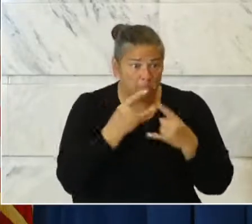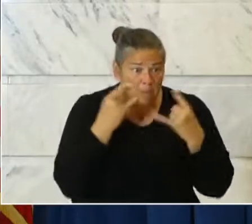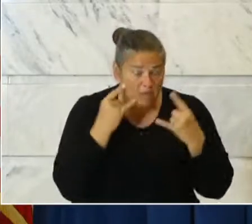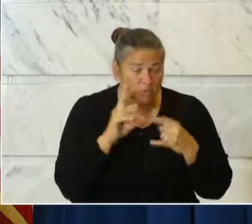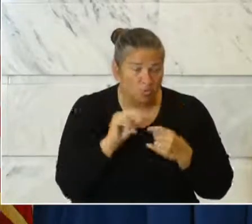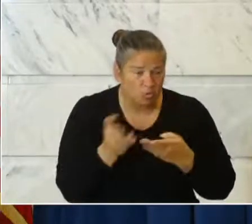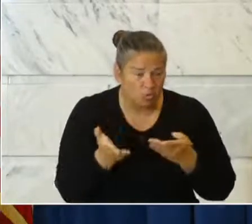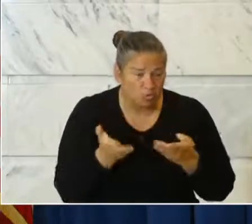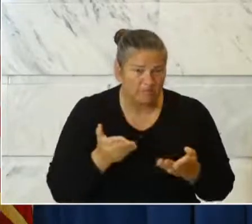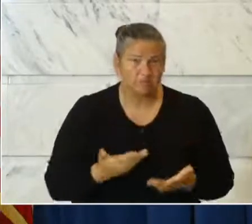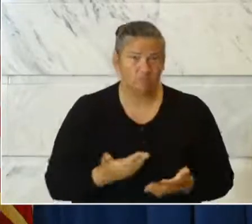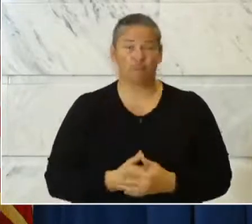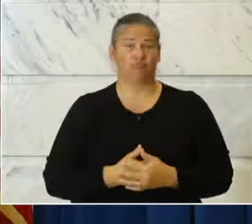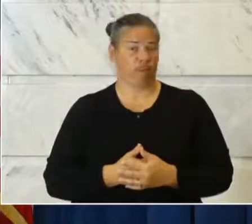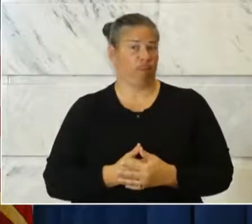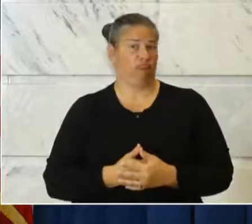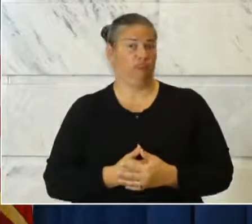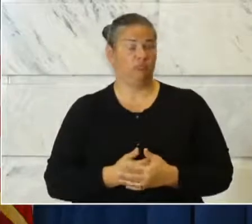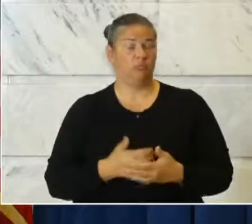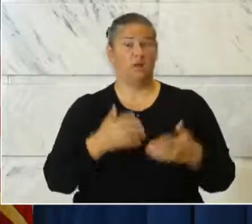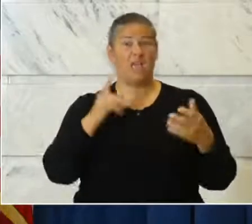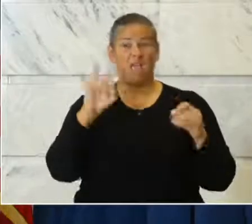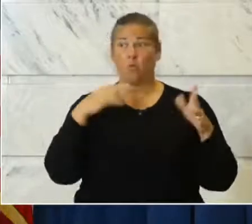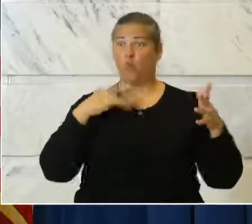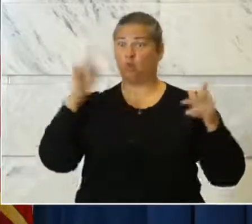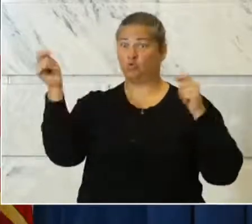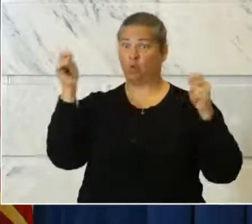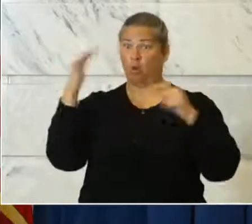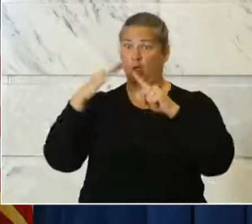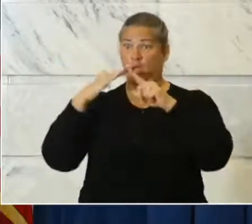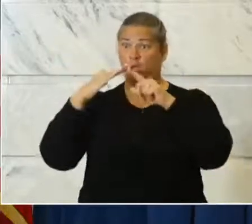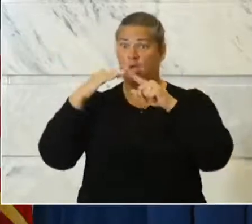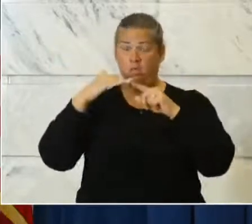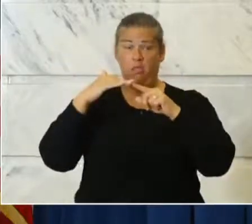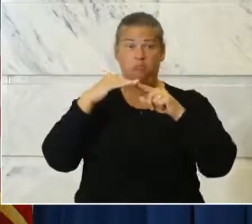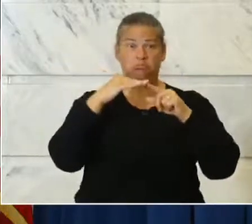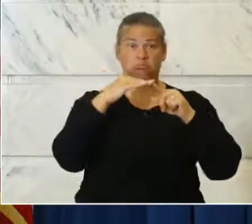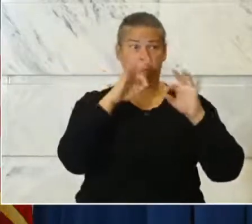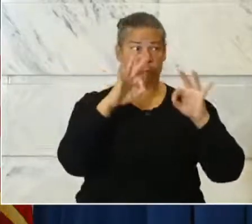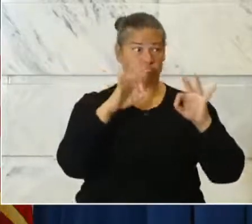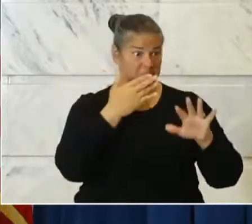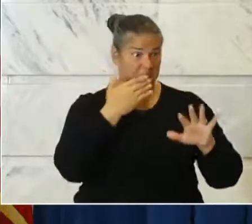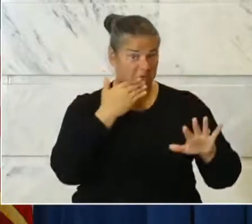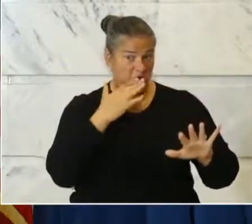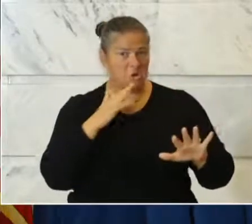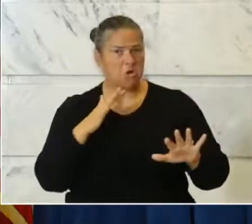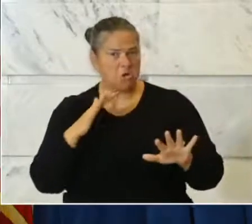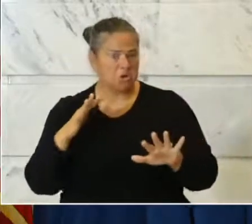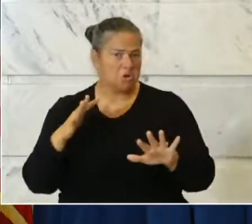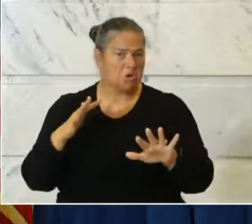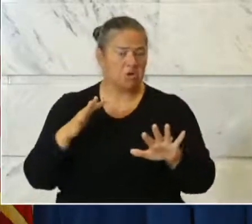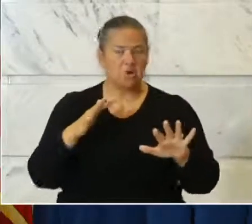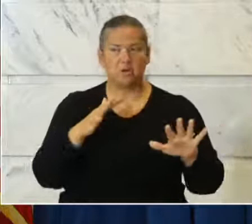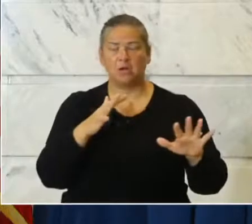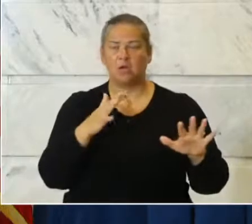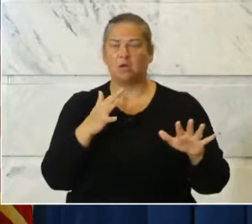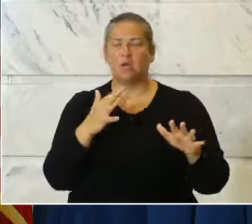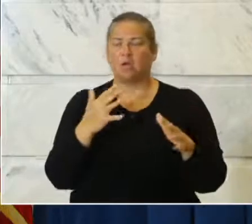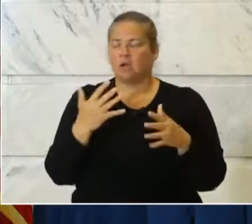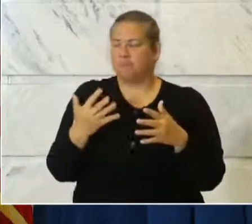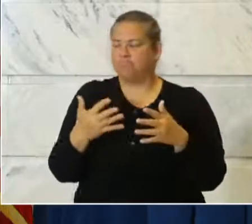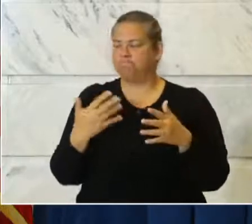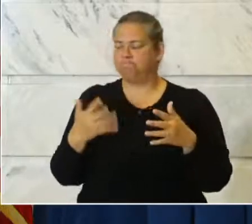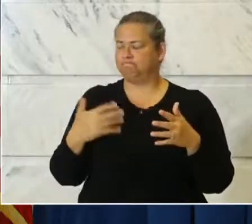And when things were under control, sure, there was risk at those grocery store workers, but especially with things